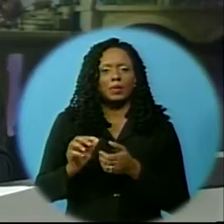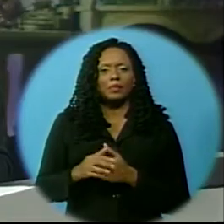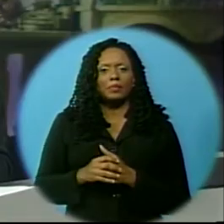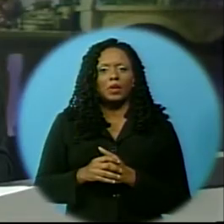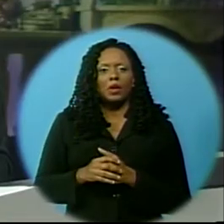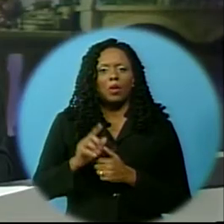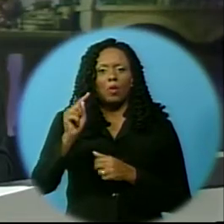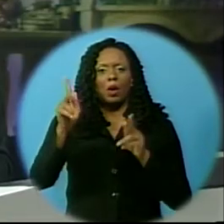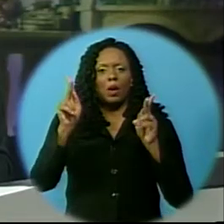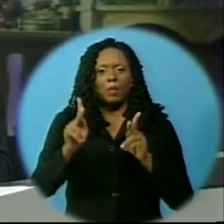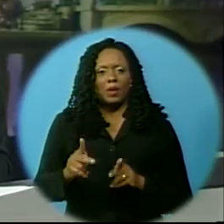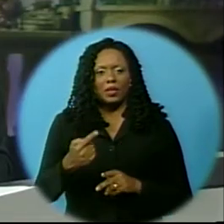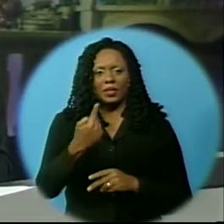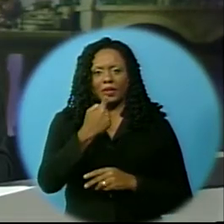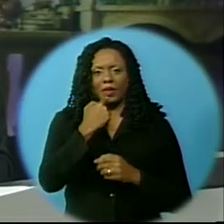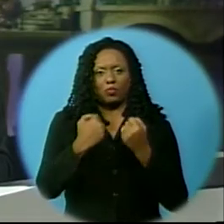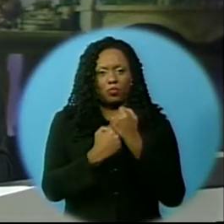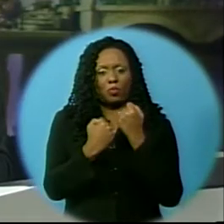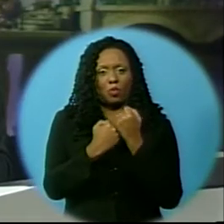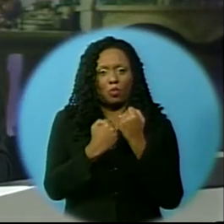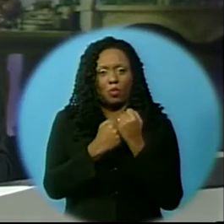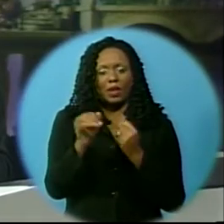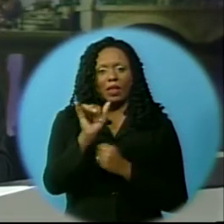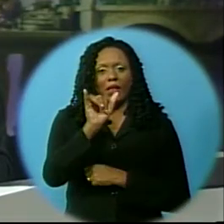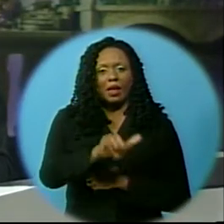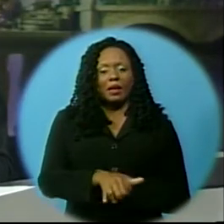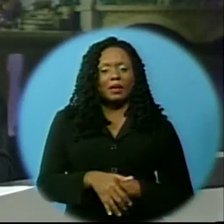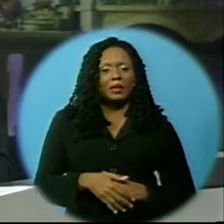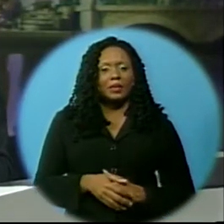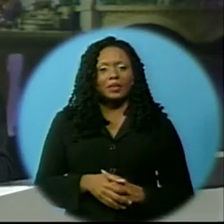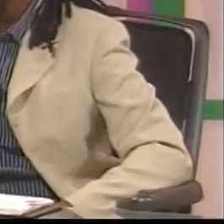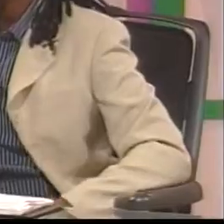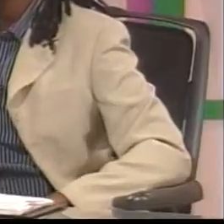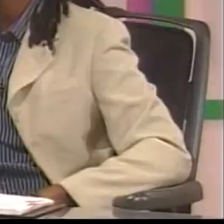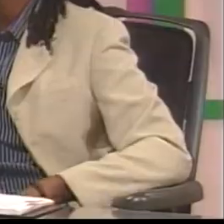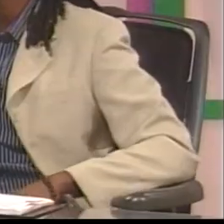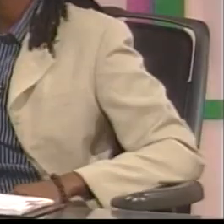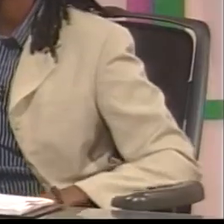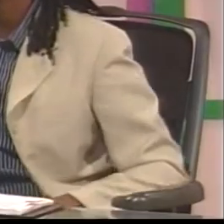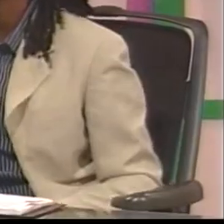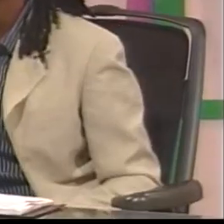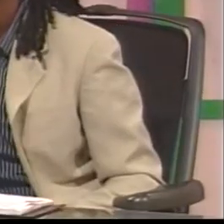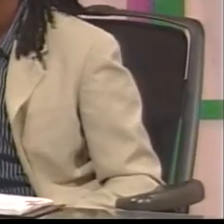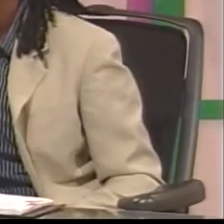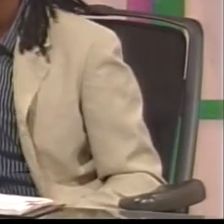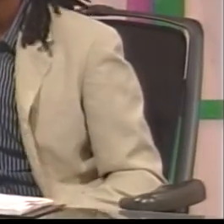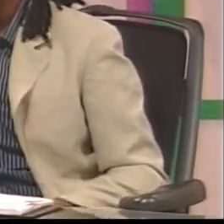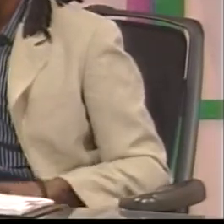Wickham voiced similar support for such sanctions. I support Peter. I support this.